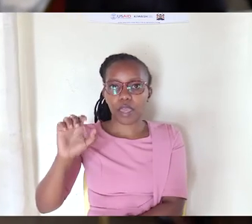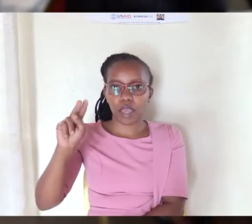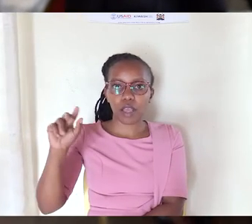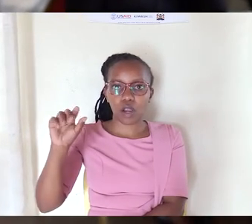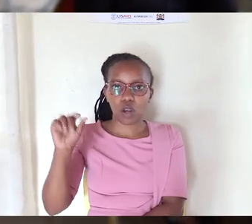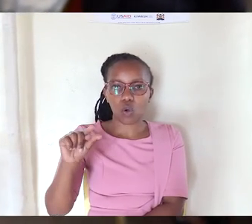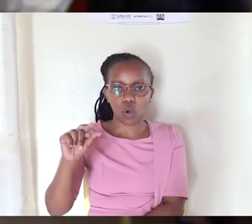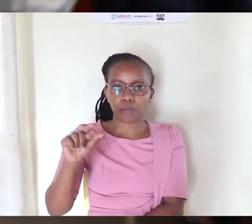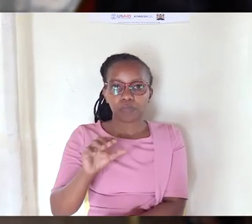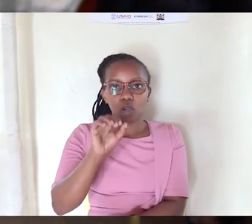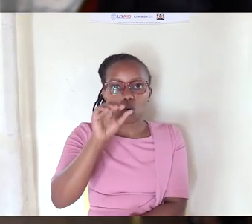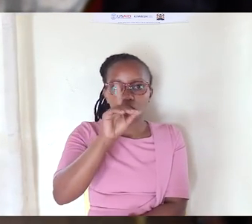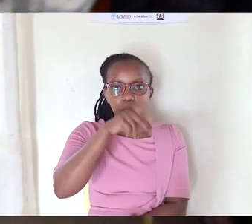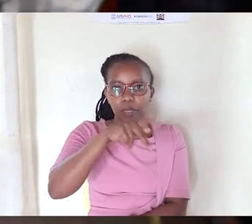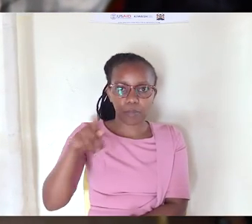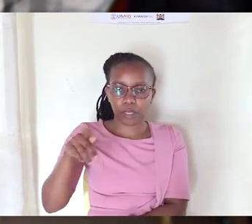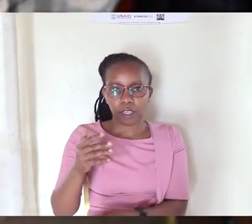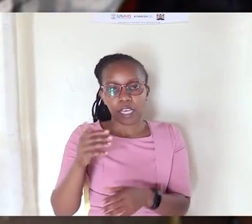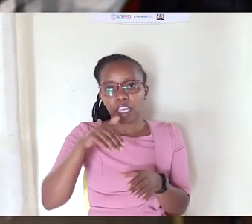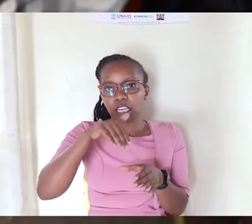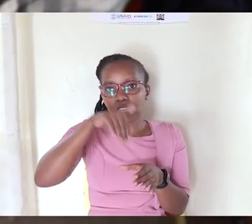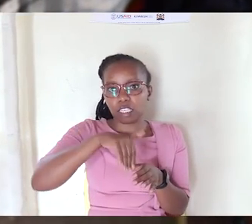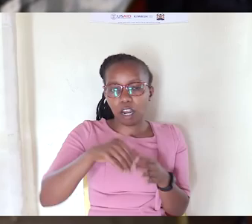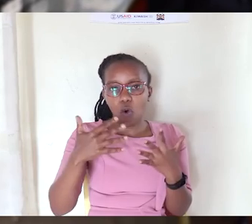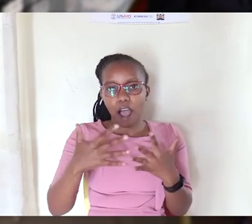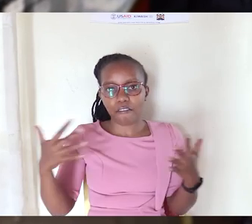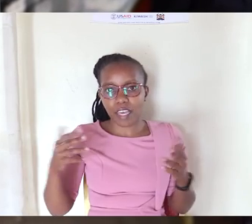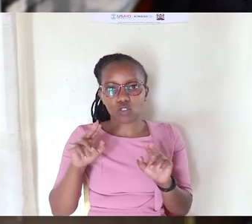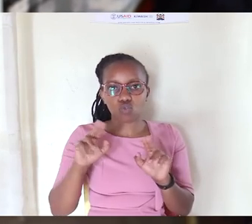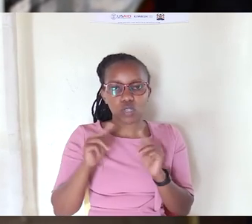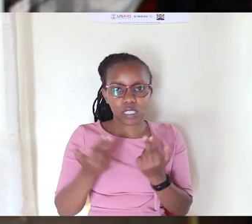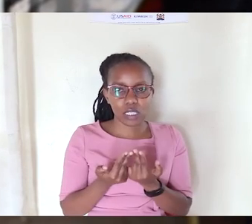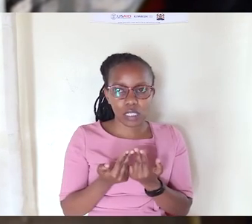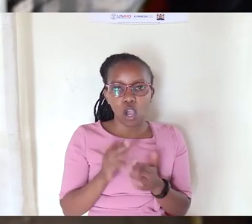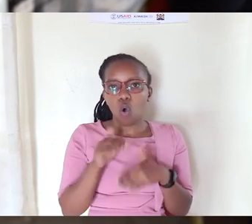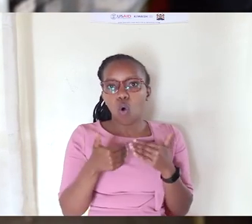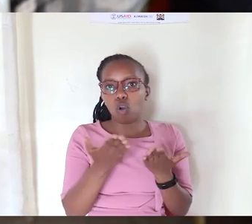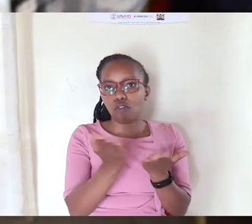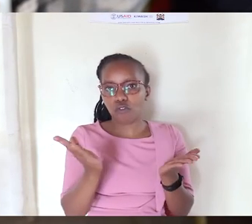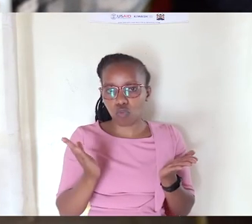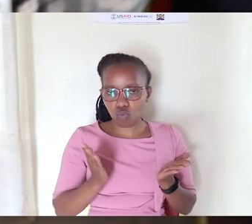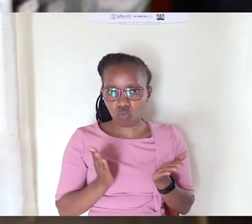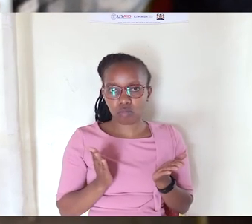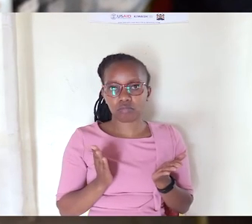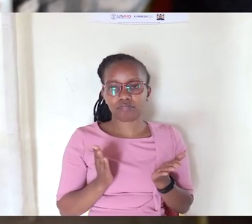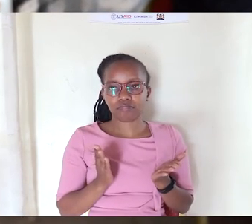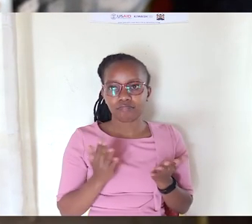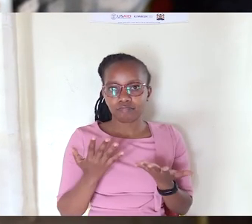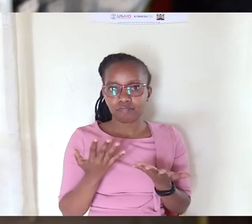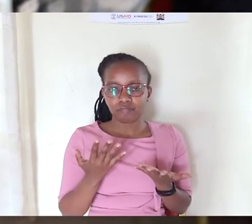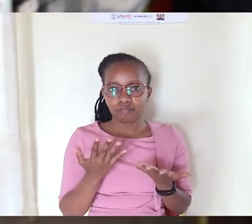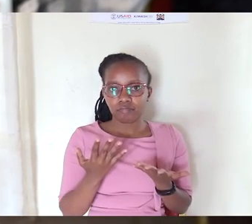course, the Office of the ODPP, the Internal Affairs Unit. All of you made it